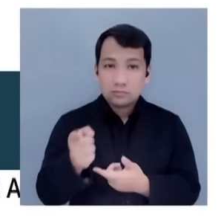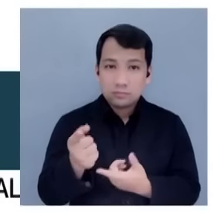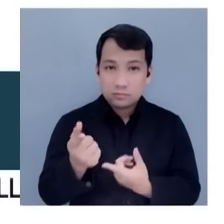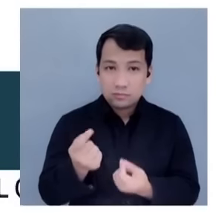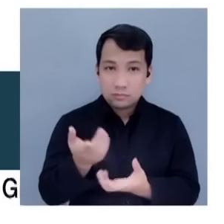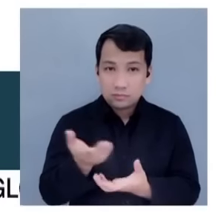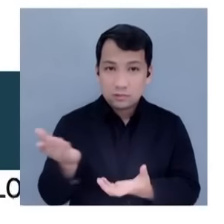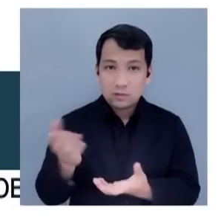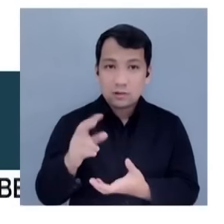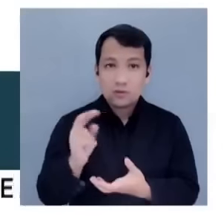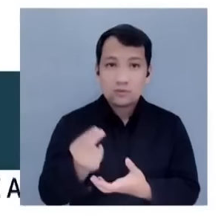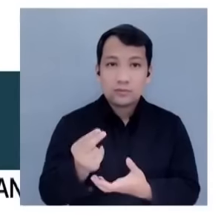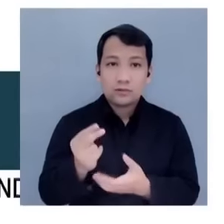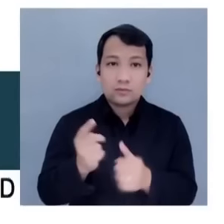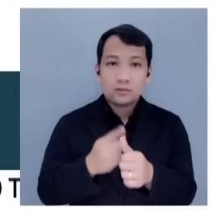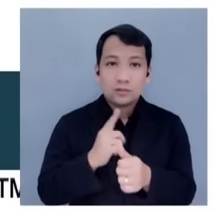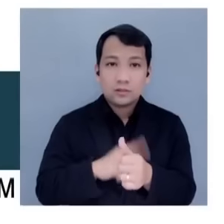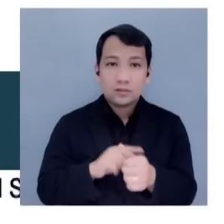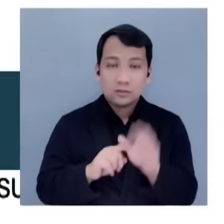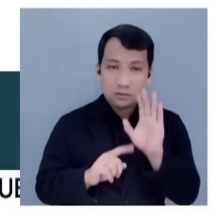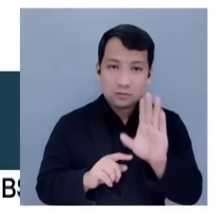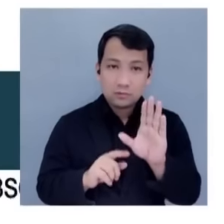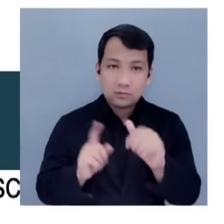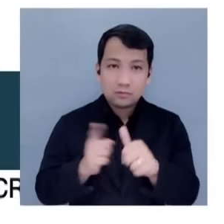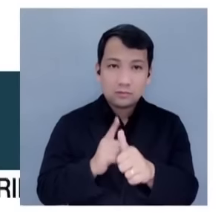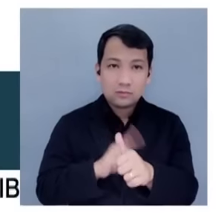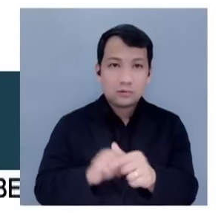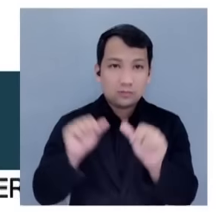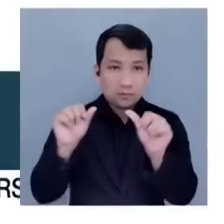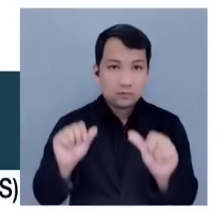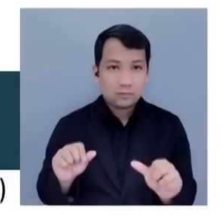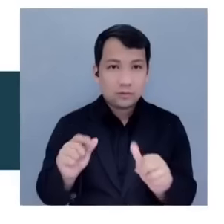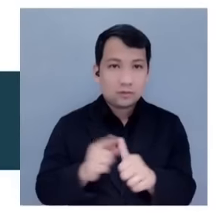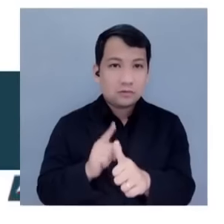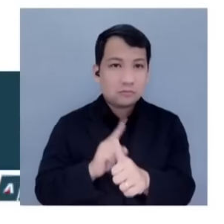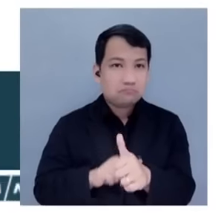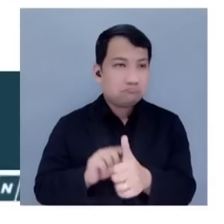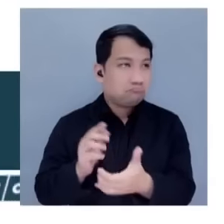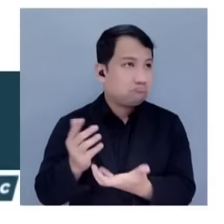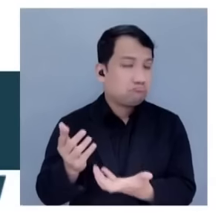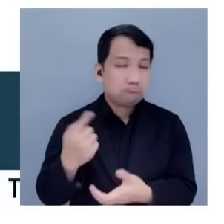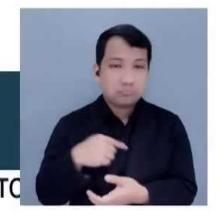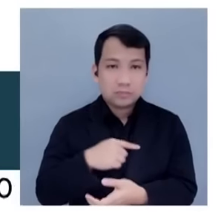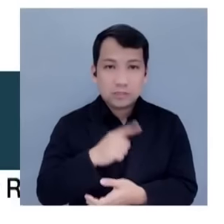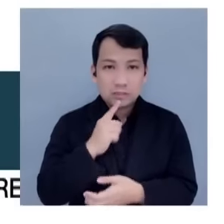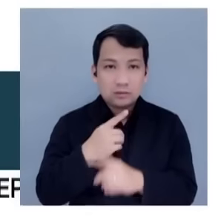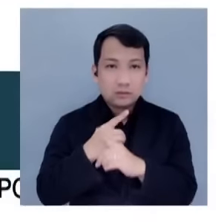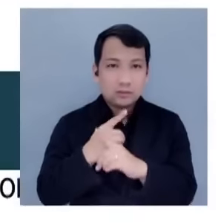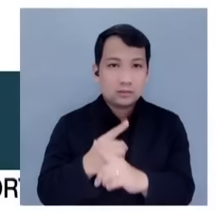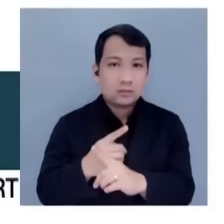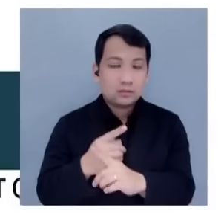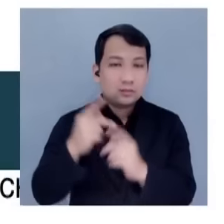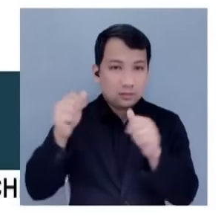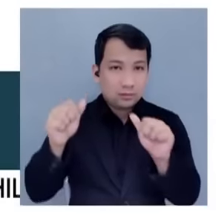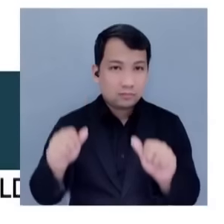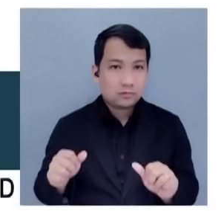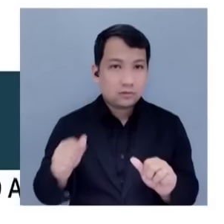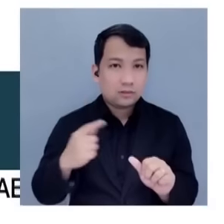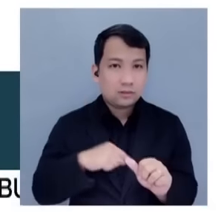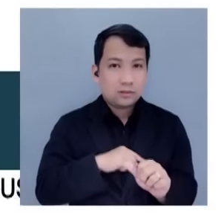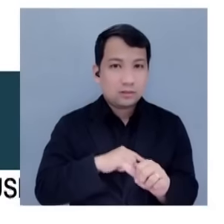it when you first came to know of the first post, of the first defamatory post by the